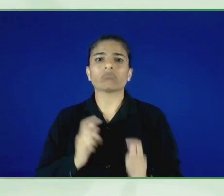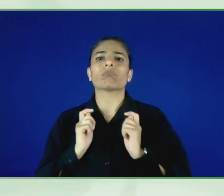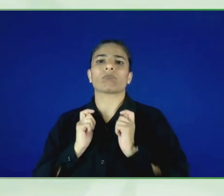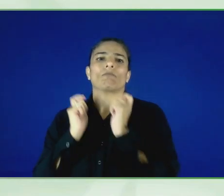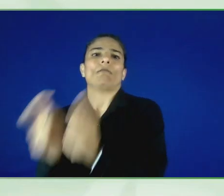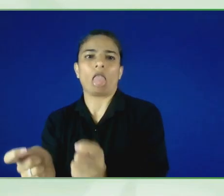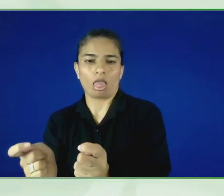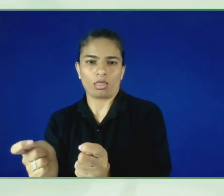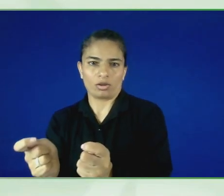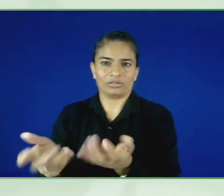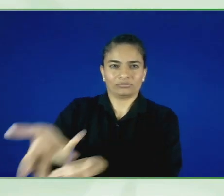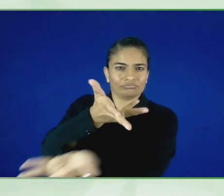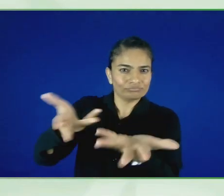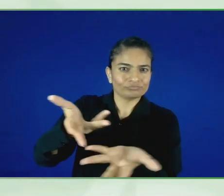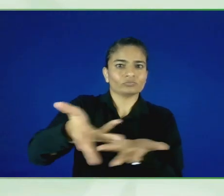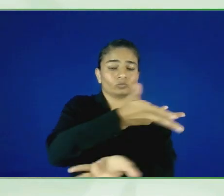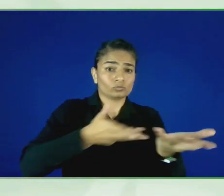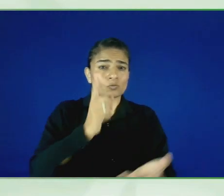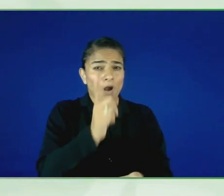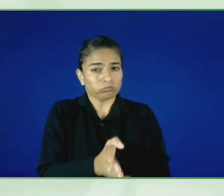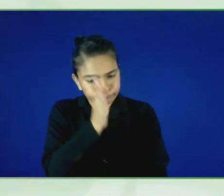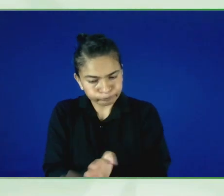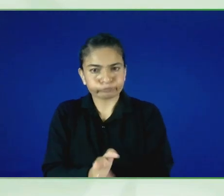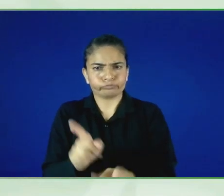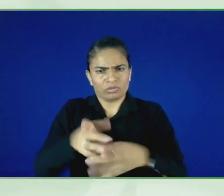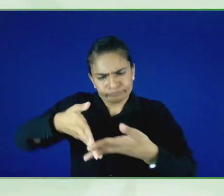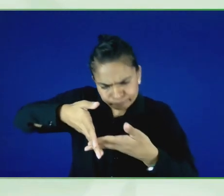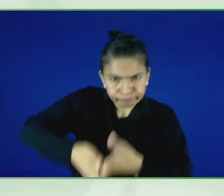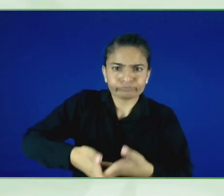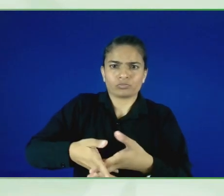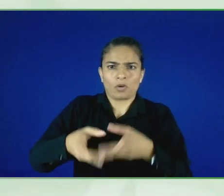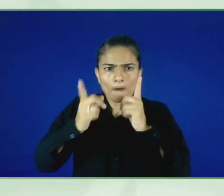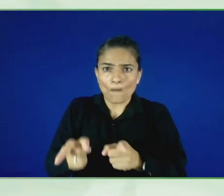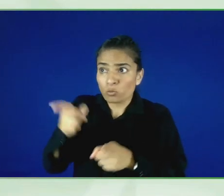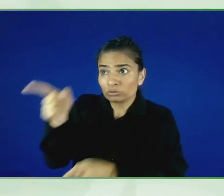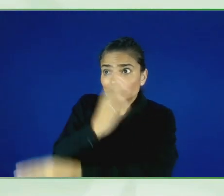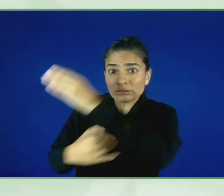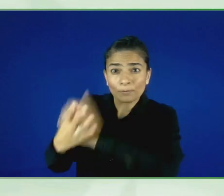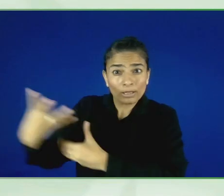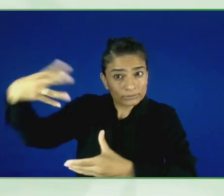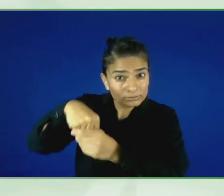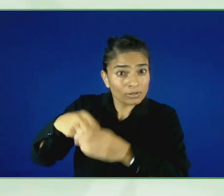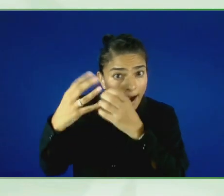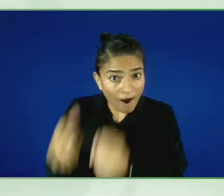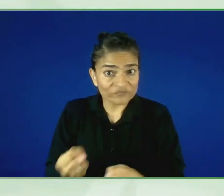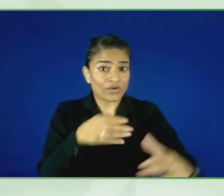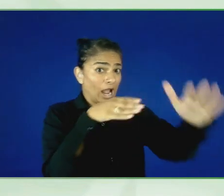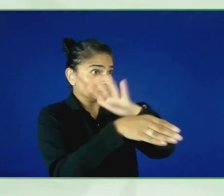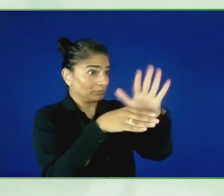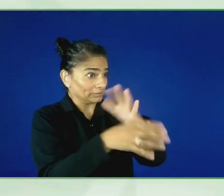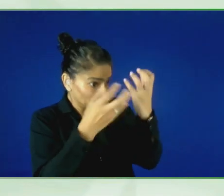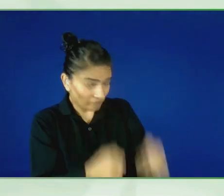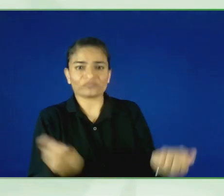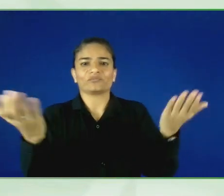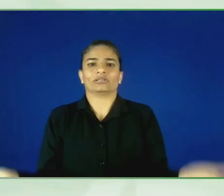sure you actually embed disability, inclusion, and accessibility in everything you do within your business. Whether you're working with a large organization, whether